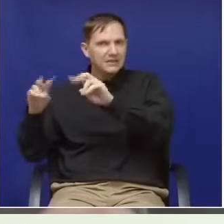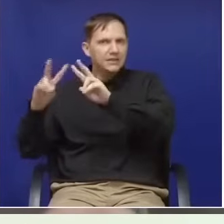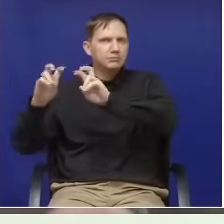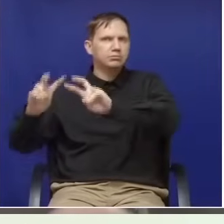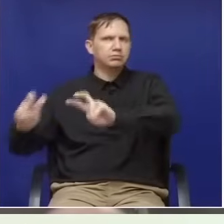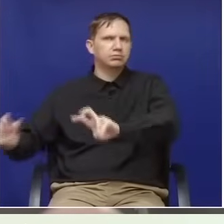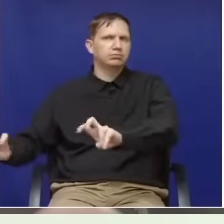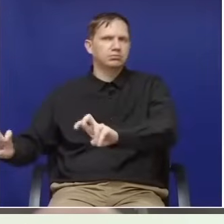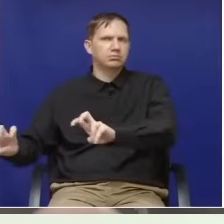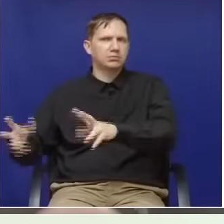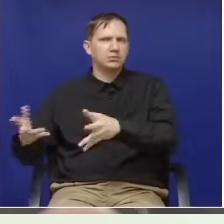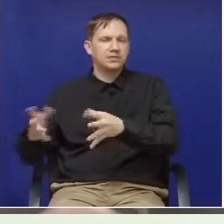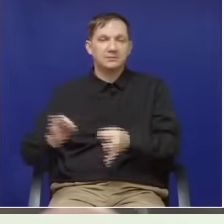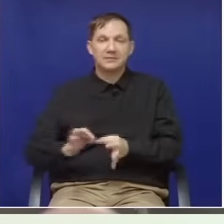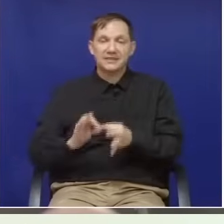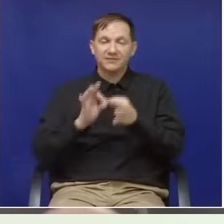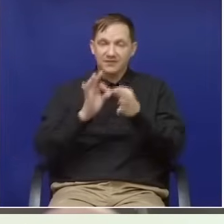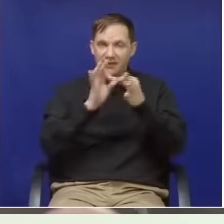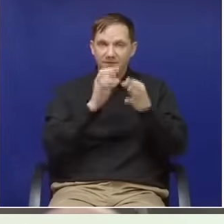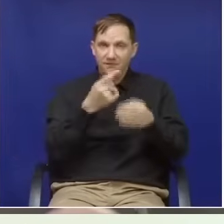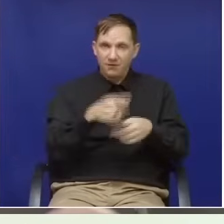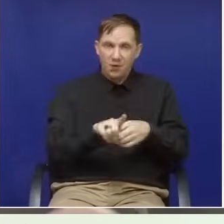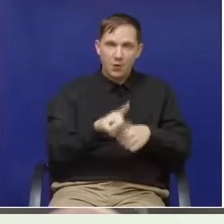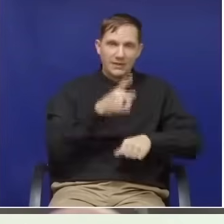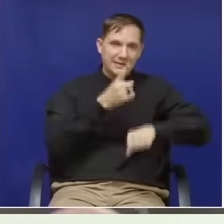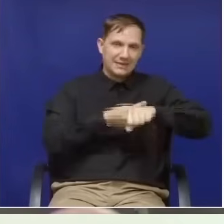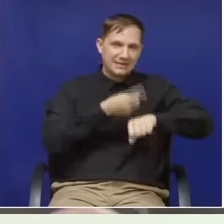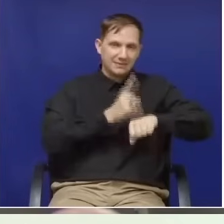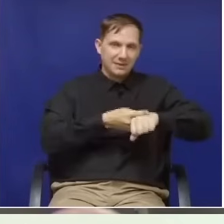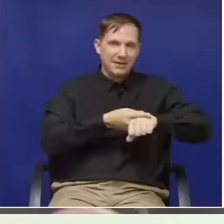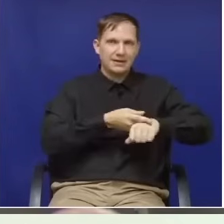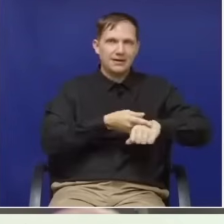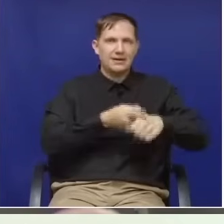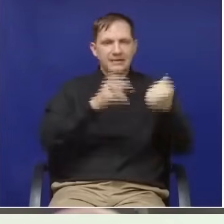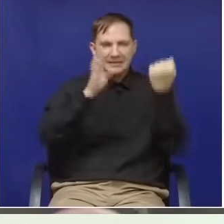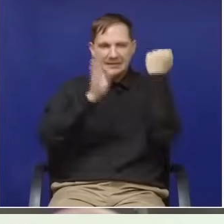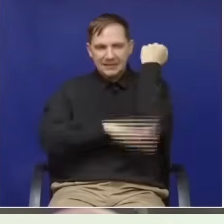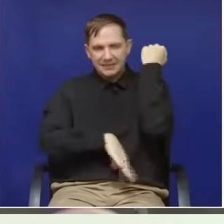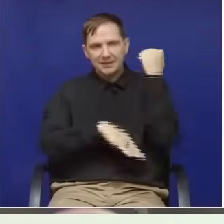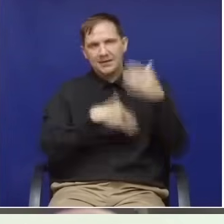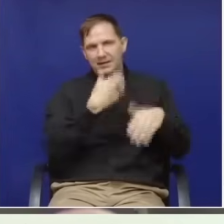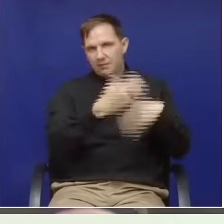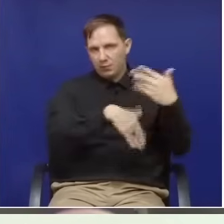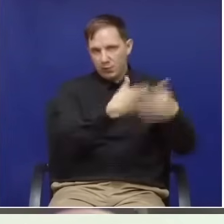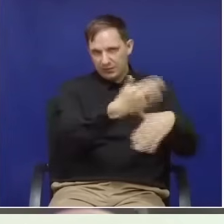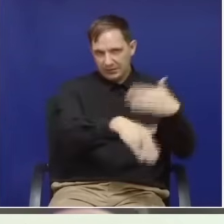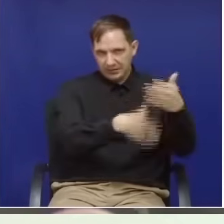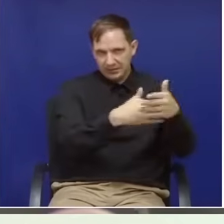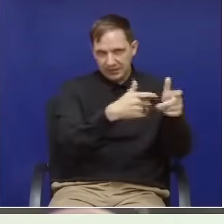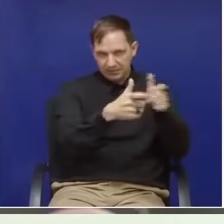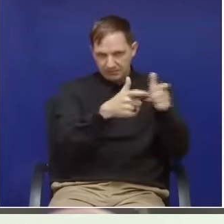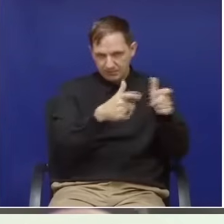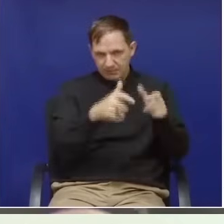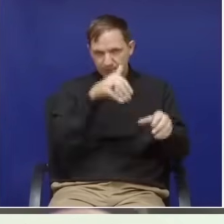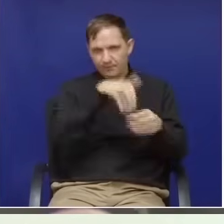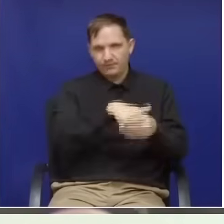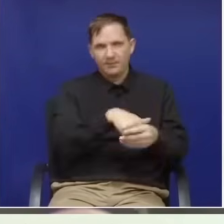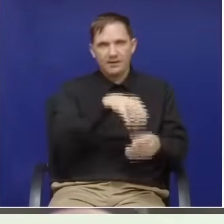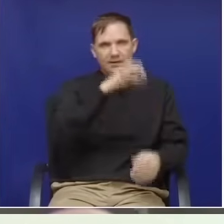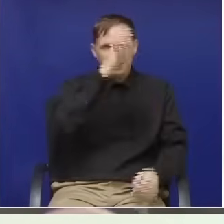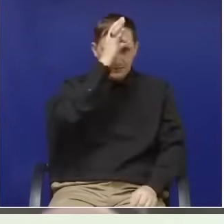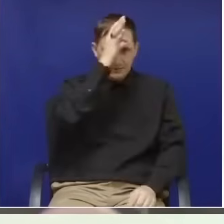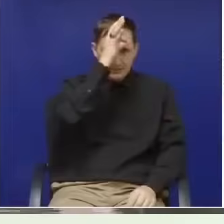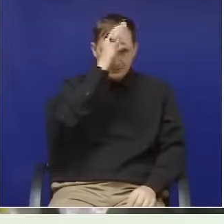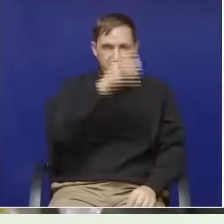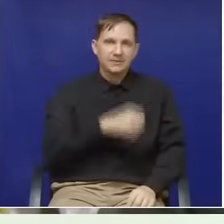underway, particularly in relation to disciplinary processes and procurement control within SAPS? I thank you.